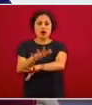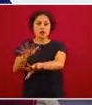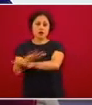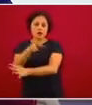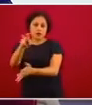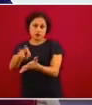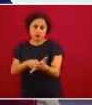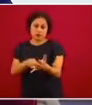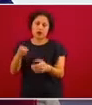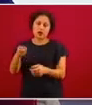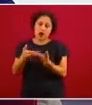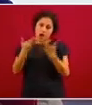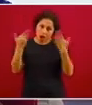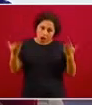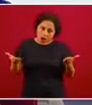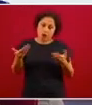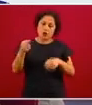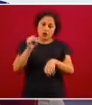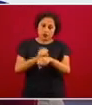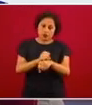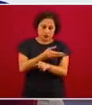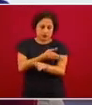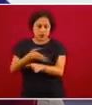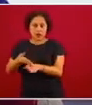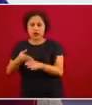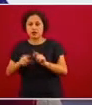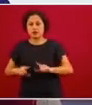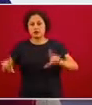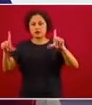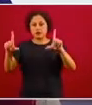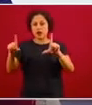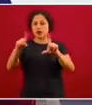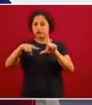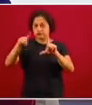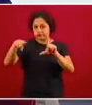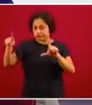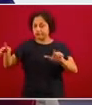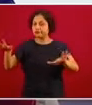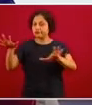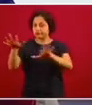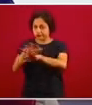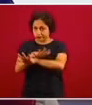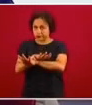This chart is weekly updated.